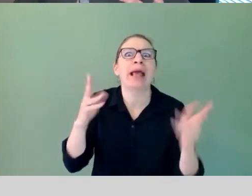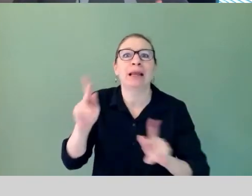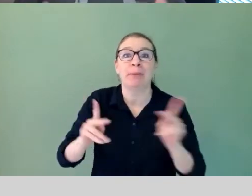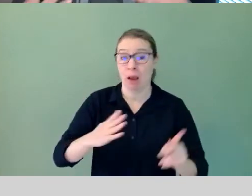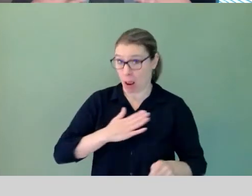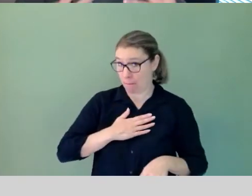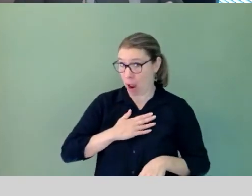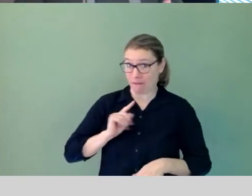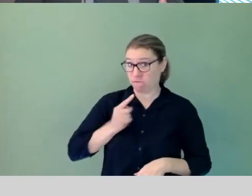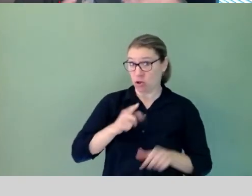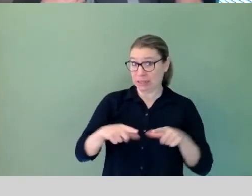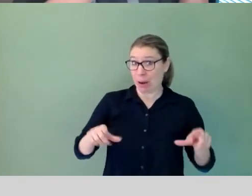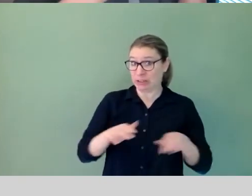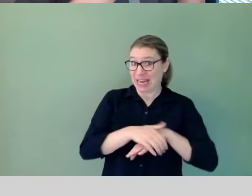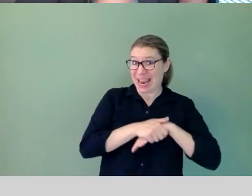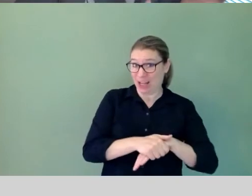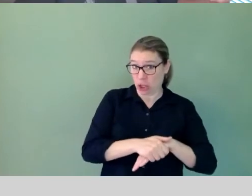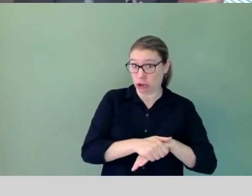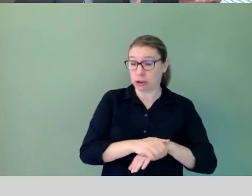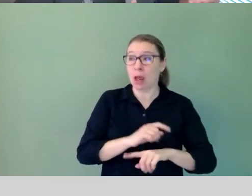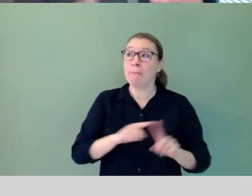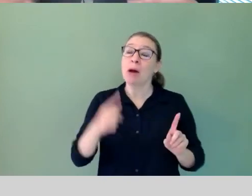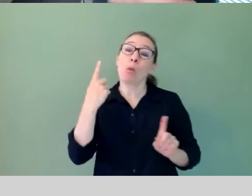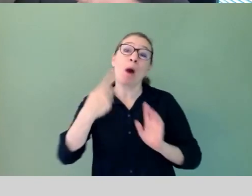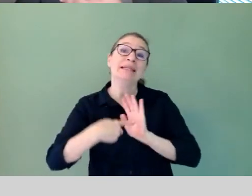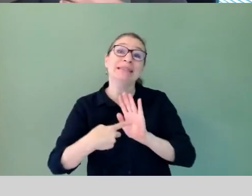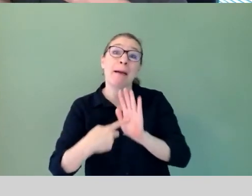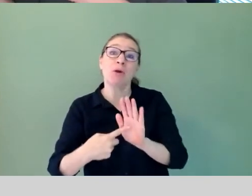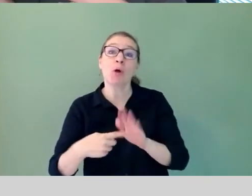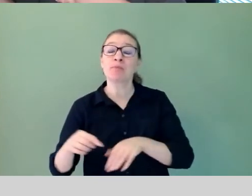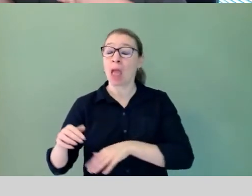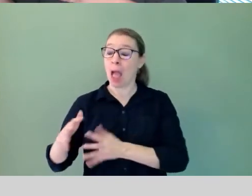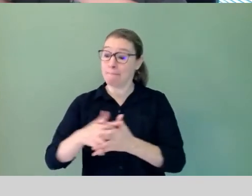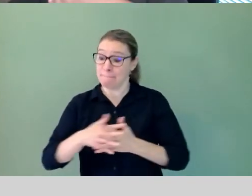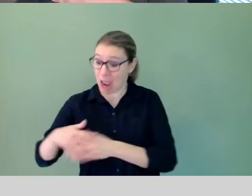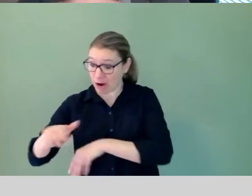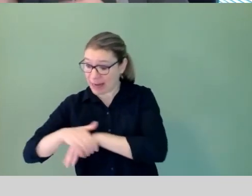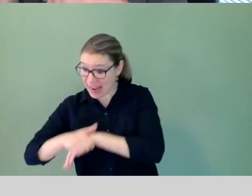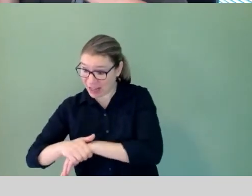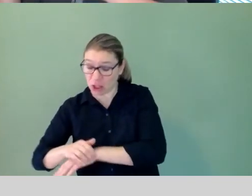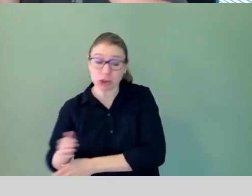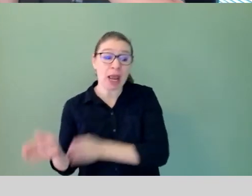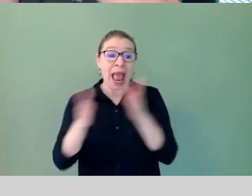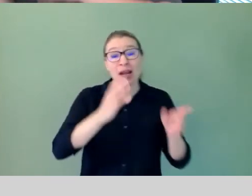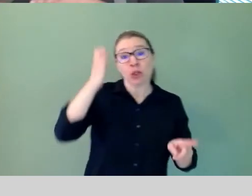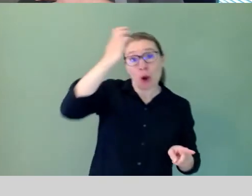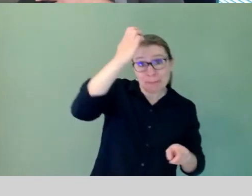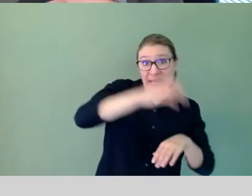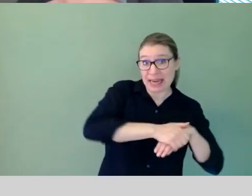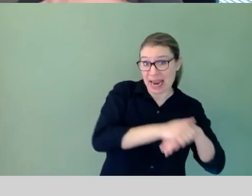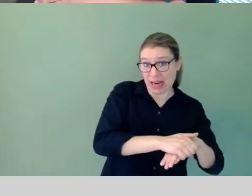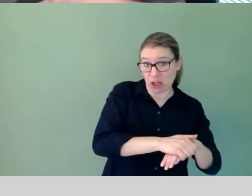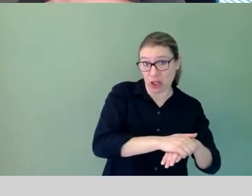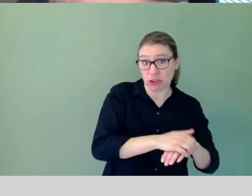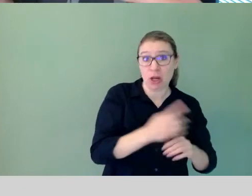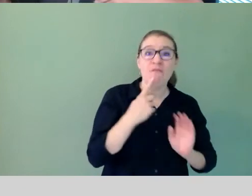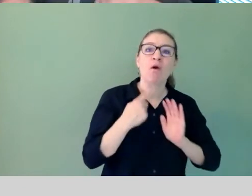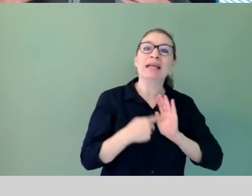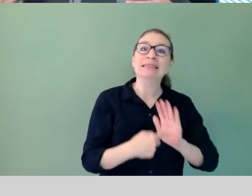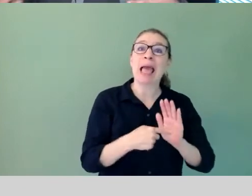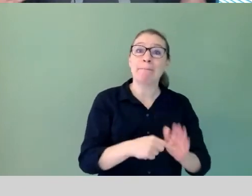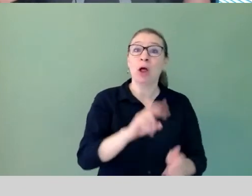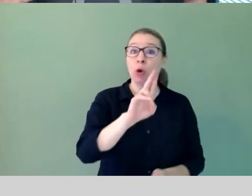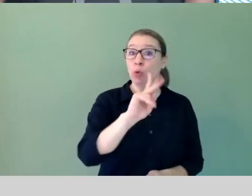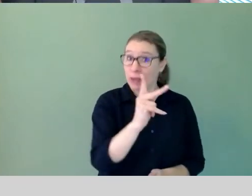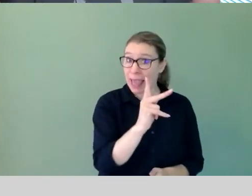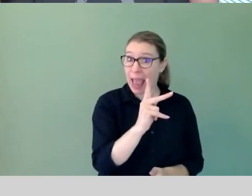English, is some of the differences between American English and European English, specifically the English that's spoken in the United Kingdom. And there's even